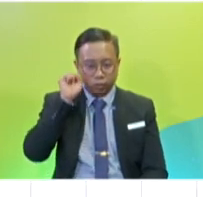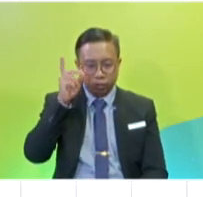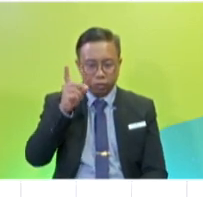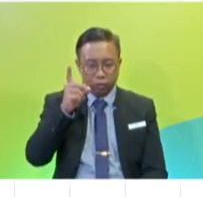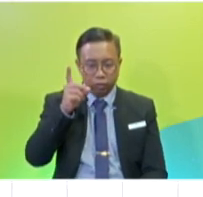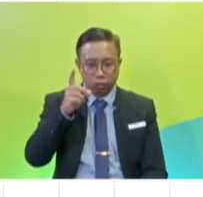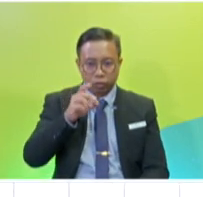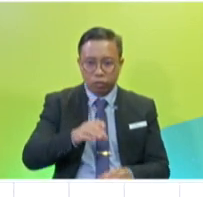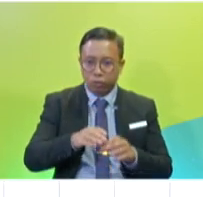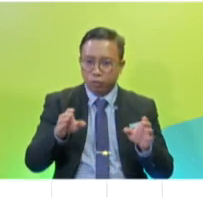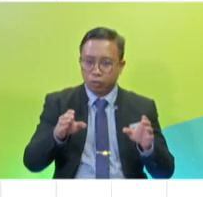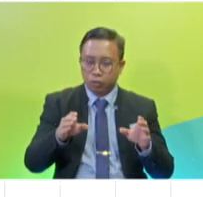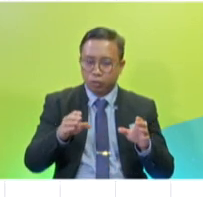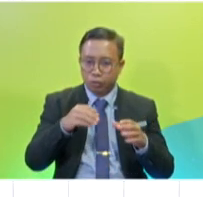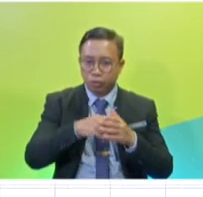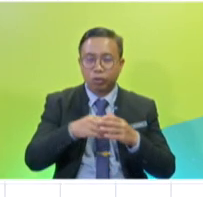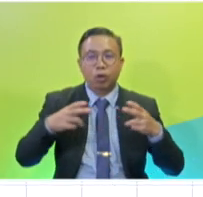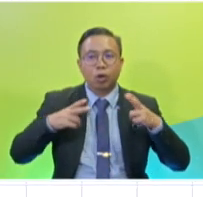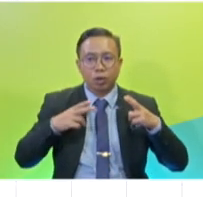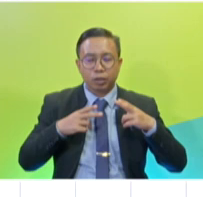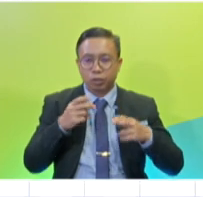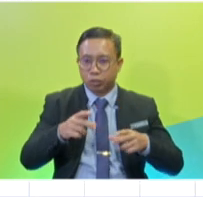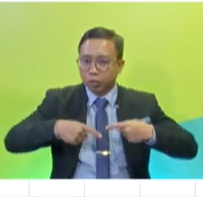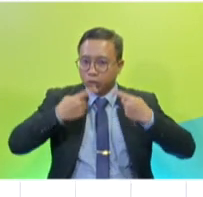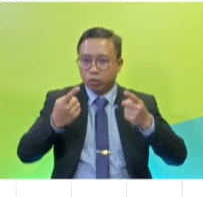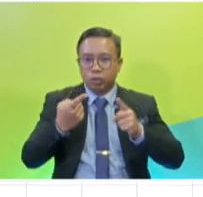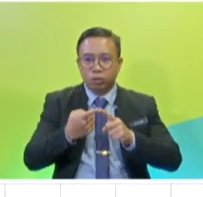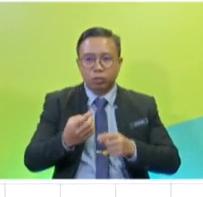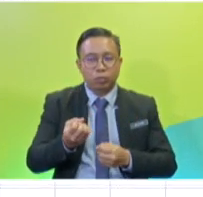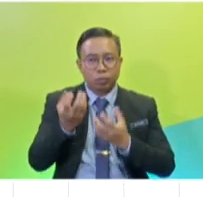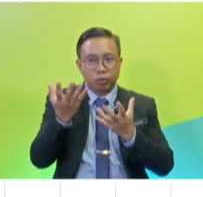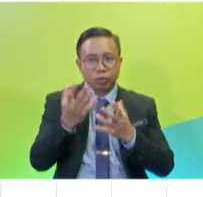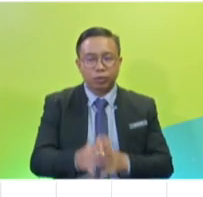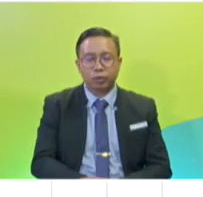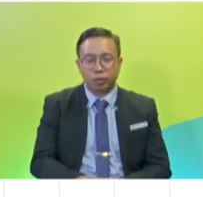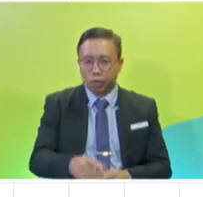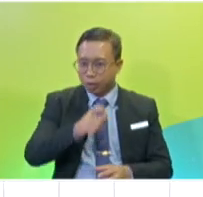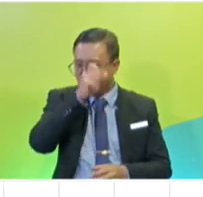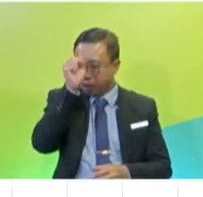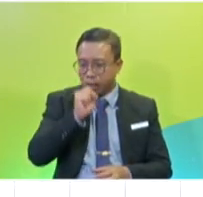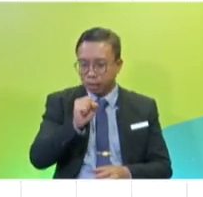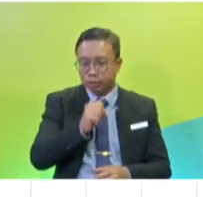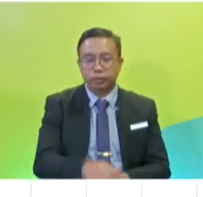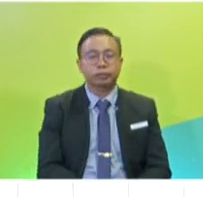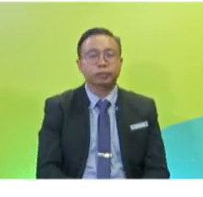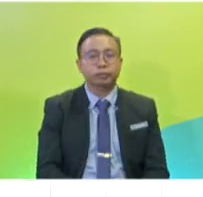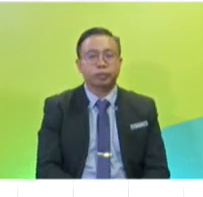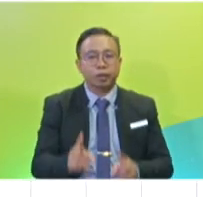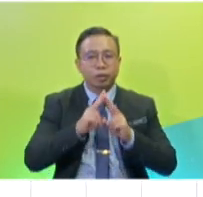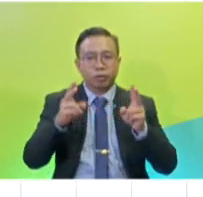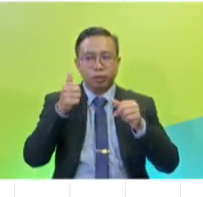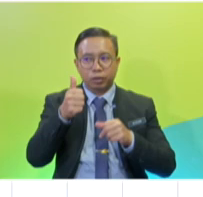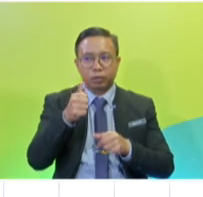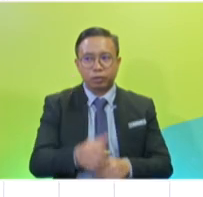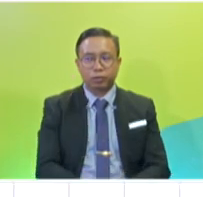Joe about your holiday. Say what you are going to do tomorrow. Ask Joe about his holiday. Very good. Thank